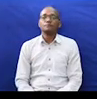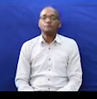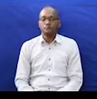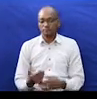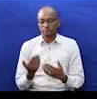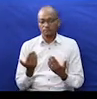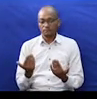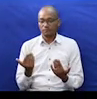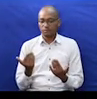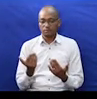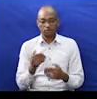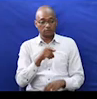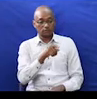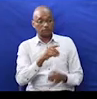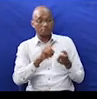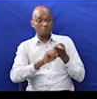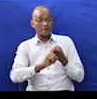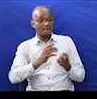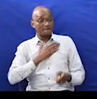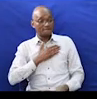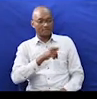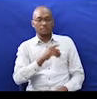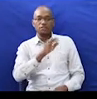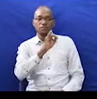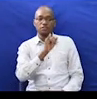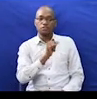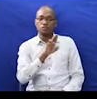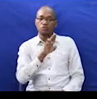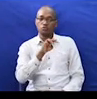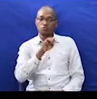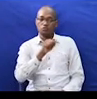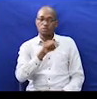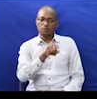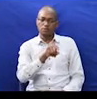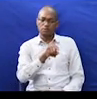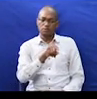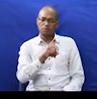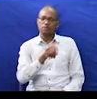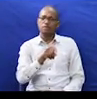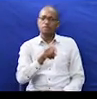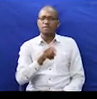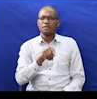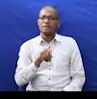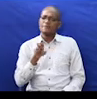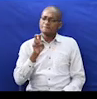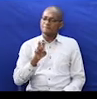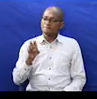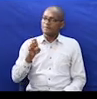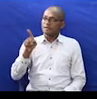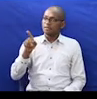And my friend Juma, let us say this is Juma, is looking to find the height of the